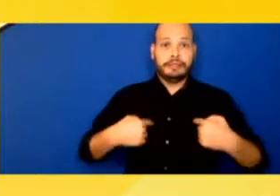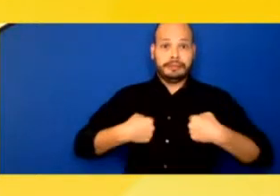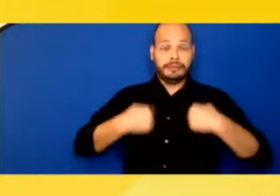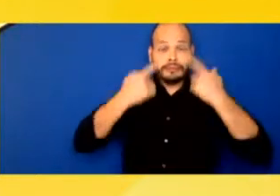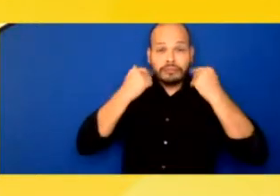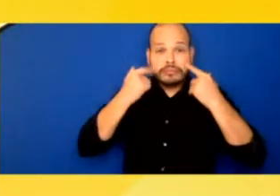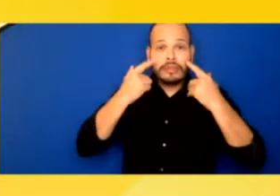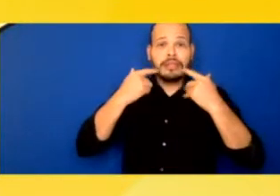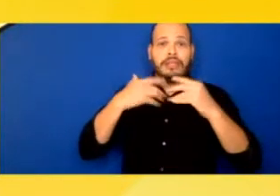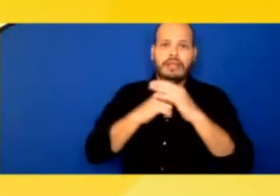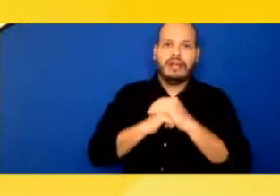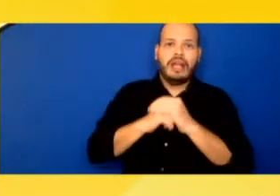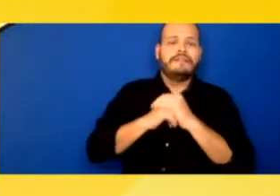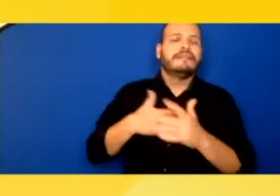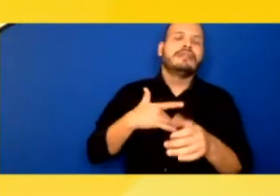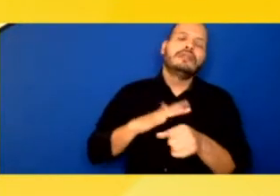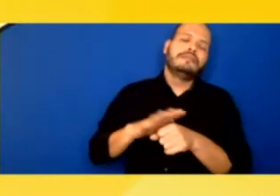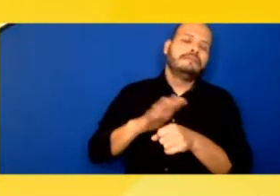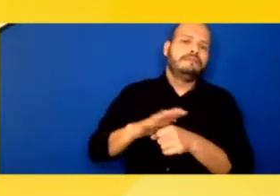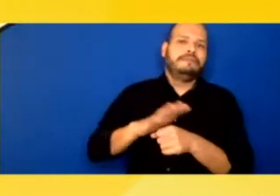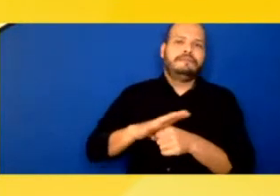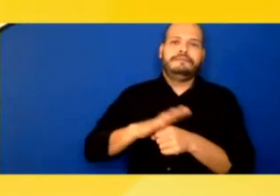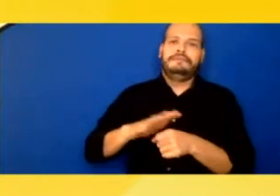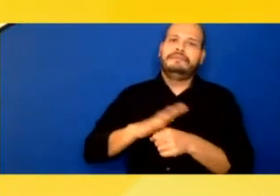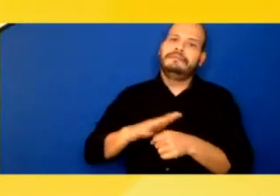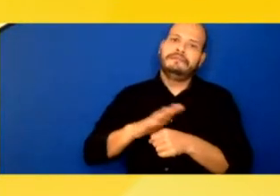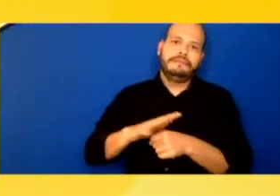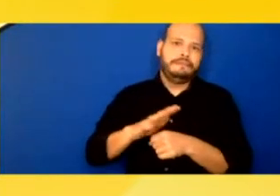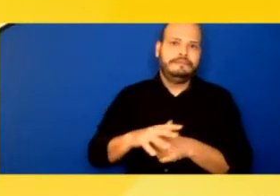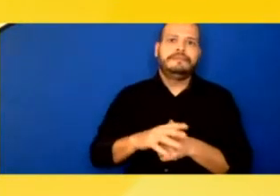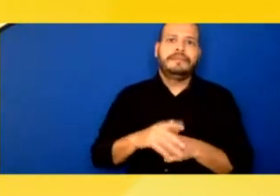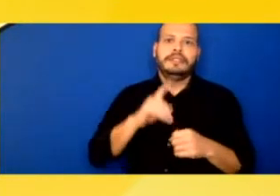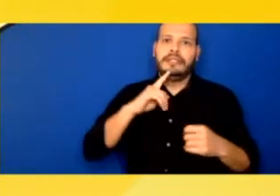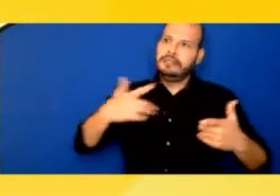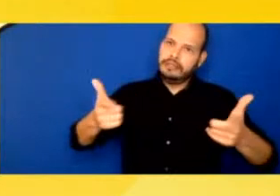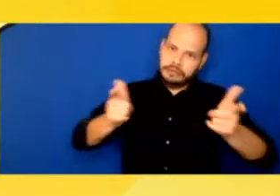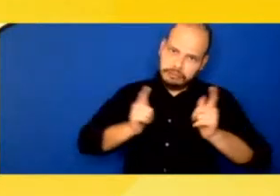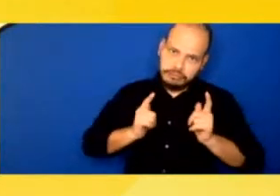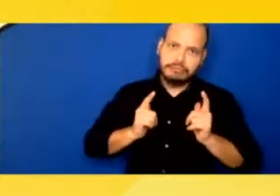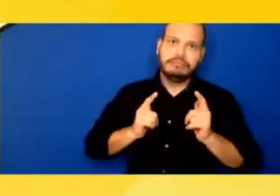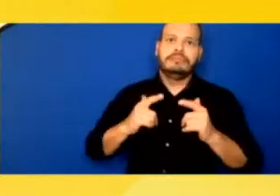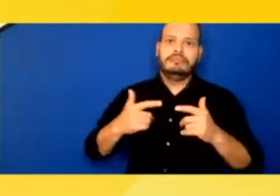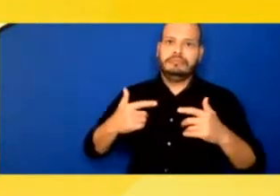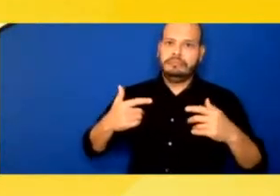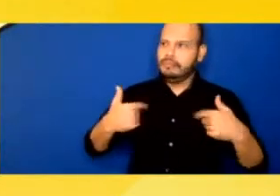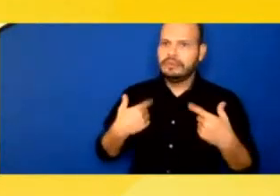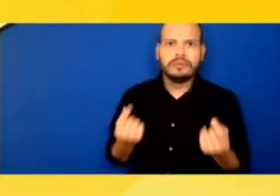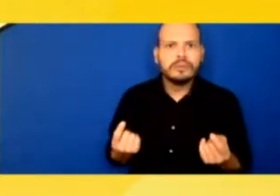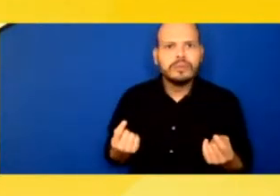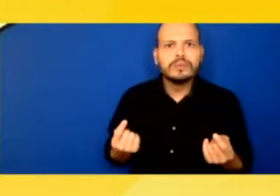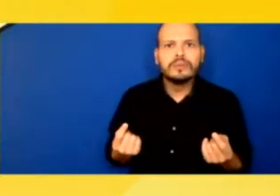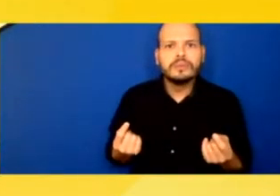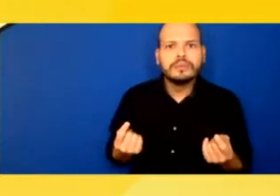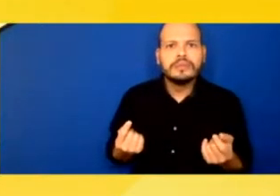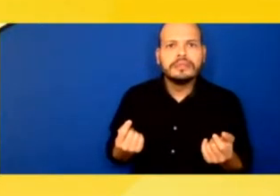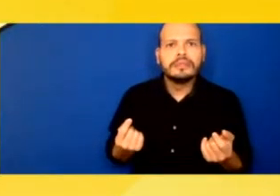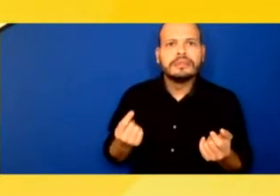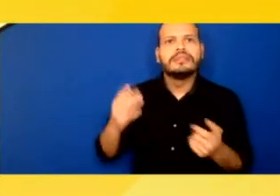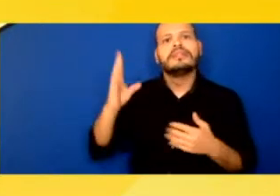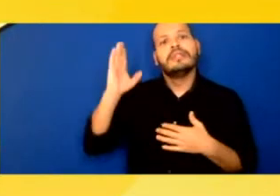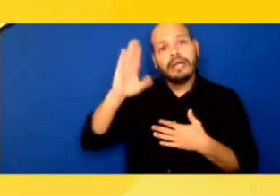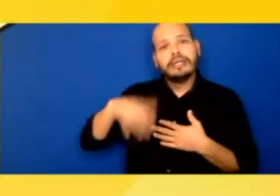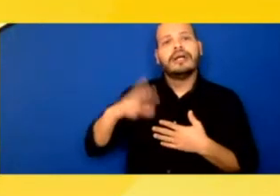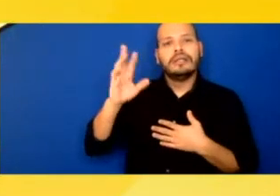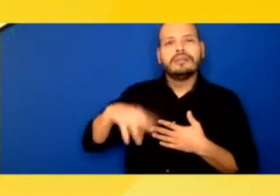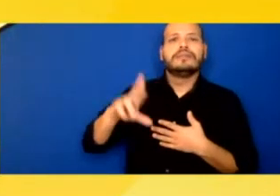It's time to do like Harriet Tubman said, I prayed enough in slavery. It's time to leave this. It's time to put this. This chapter has got to be